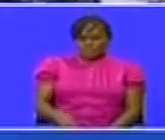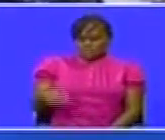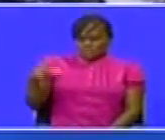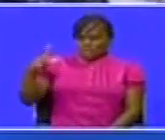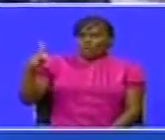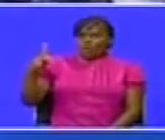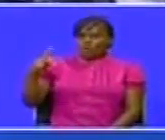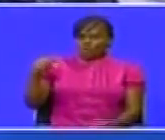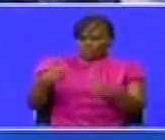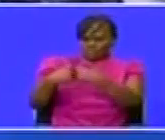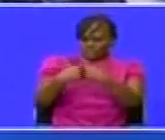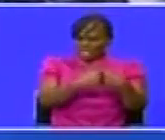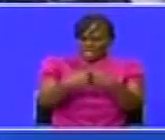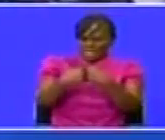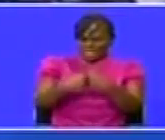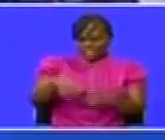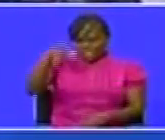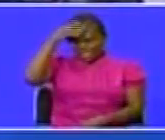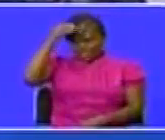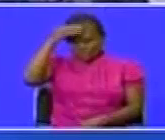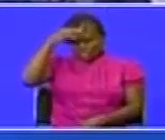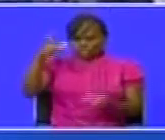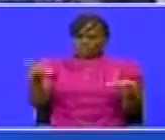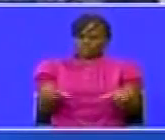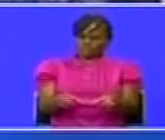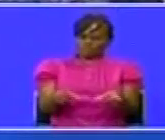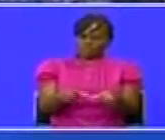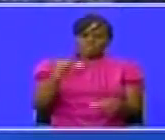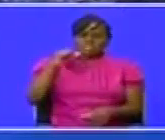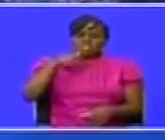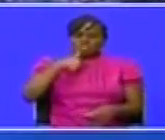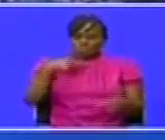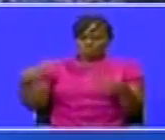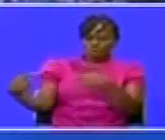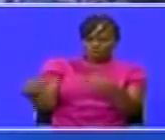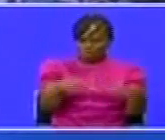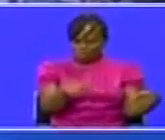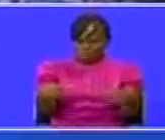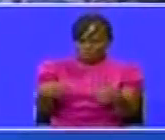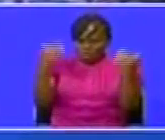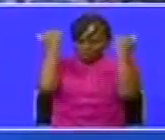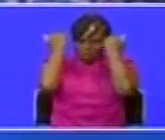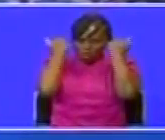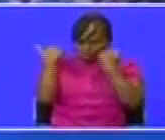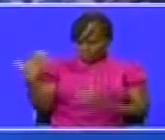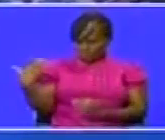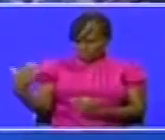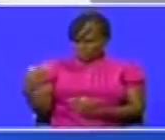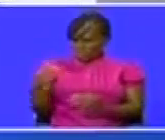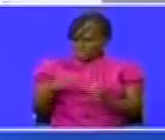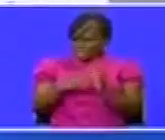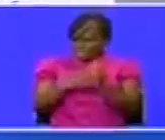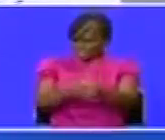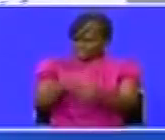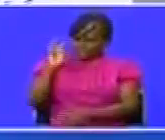to challenge Ferdinand Waititu's academic papers, opening a new battlefront. In court papers seen by the lead,